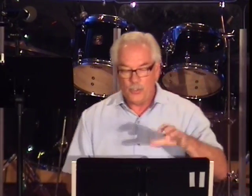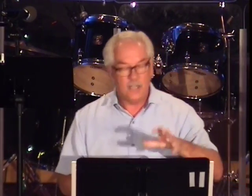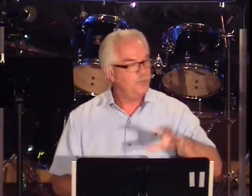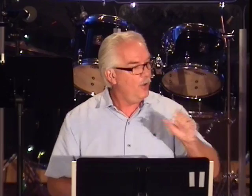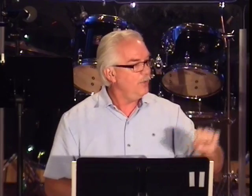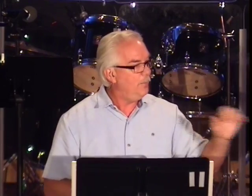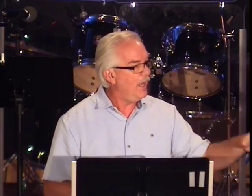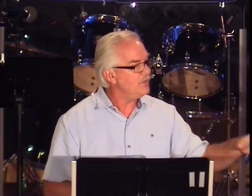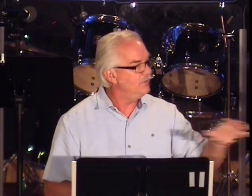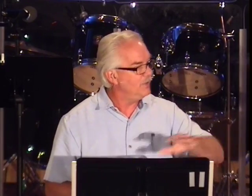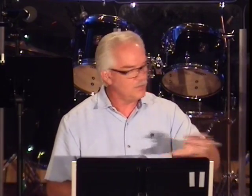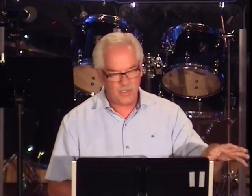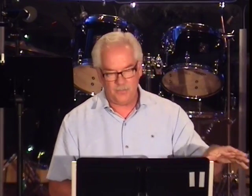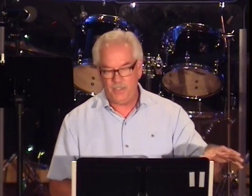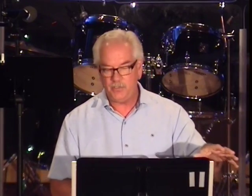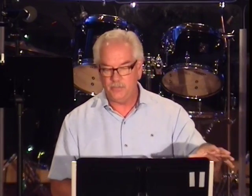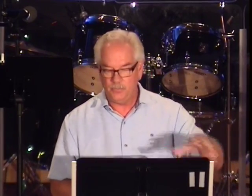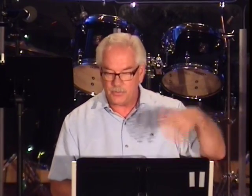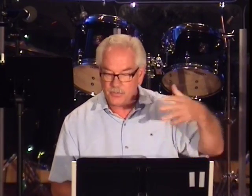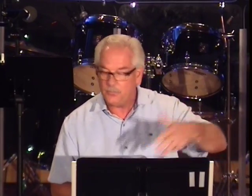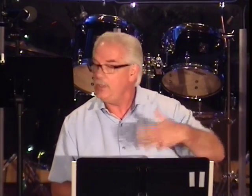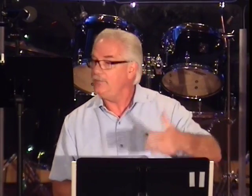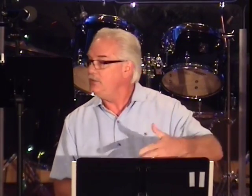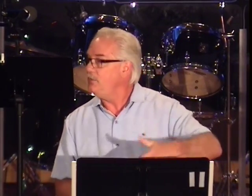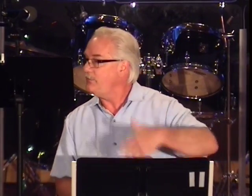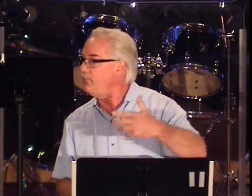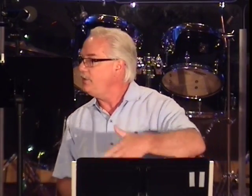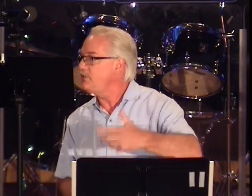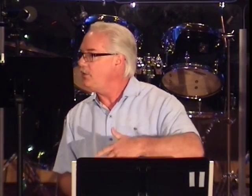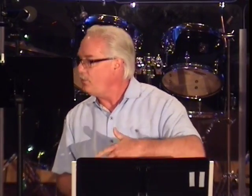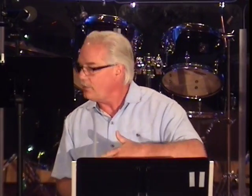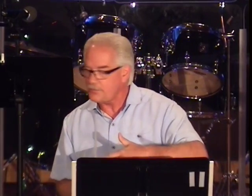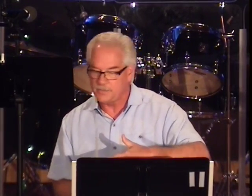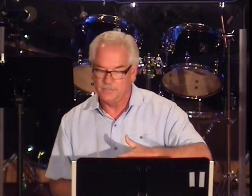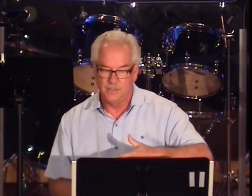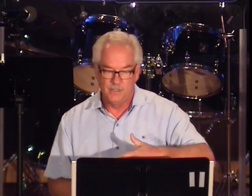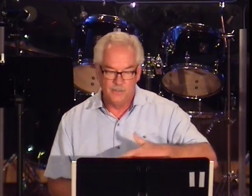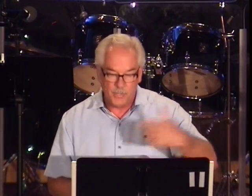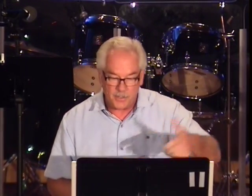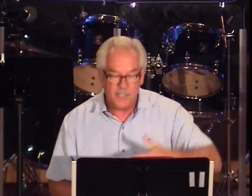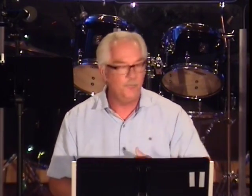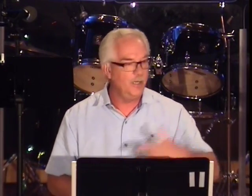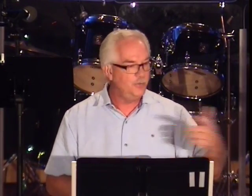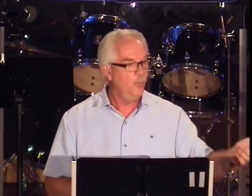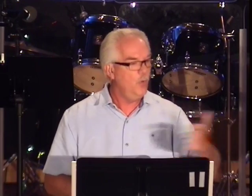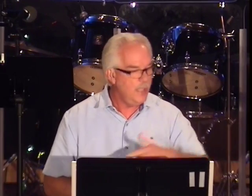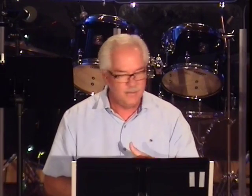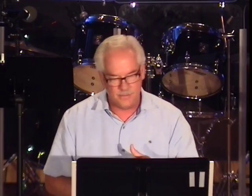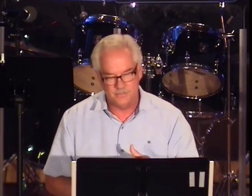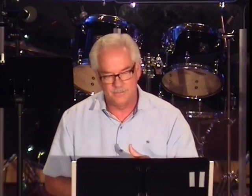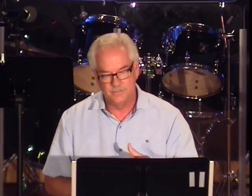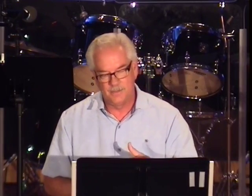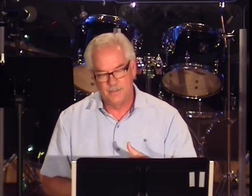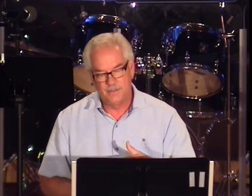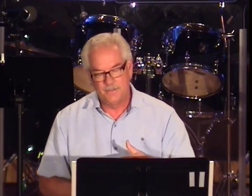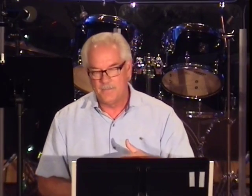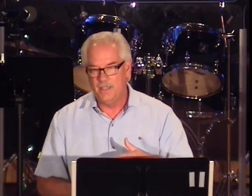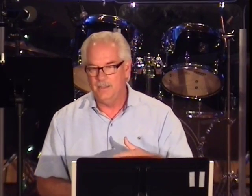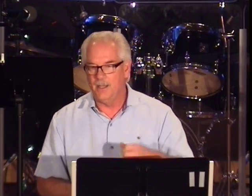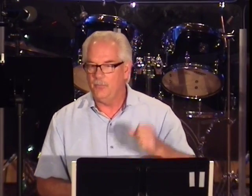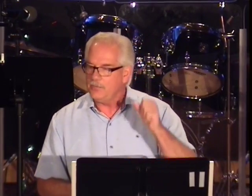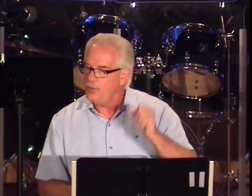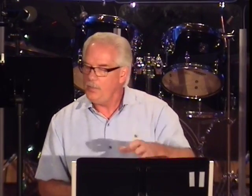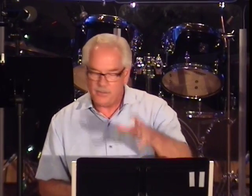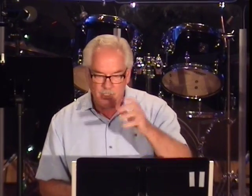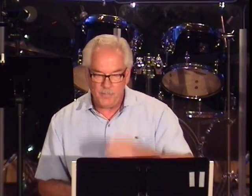So we're not totally passive in our salvation. There's something we have to do. We have to finish the course. We got to keep running to win.